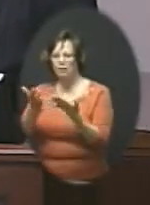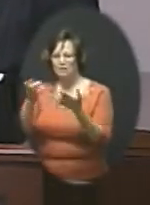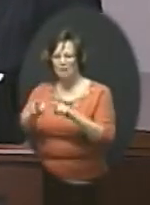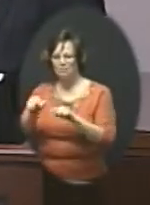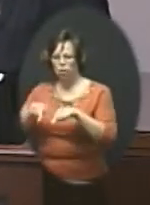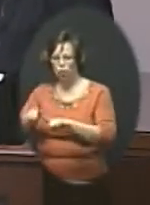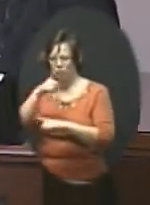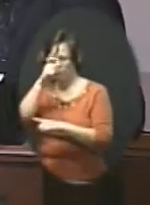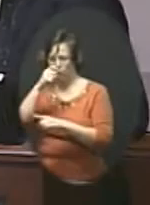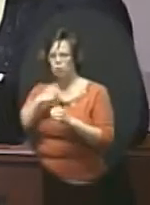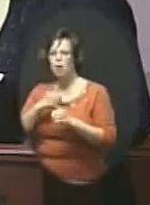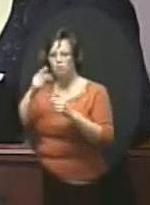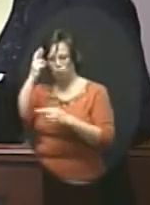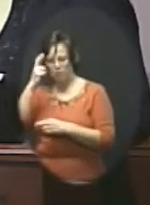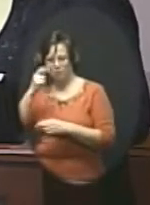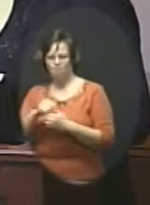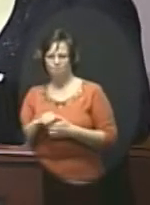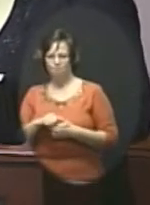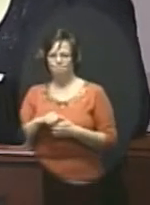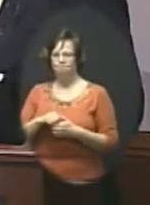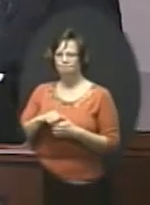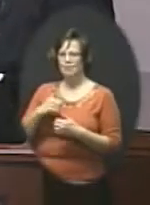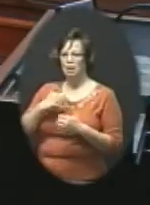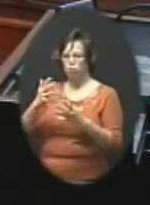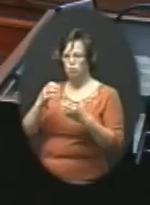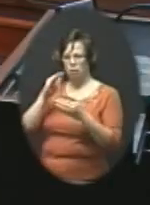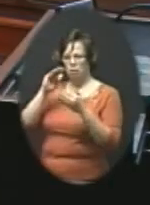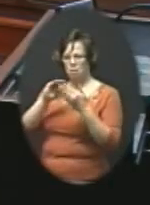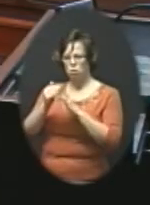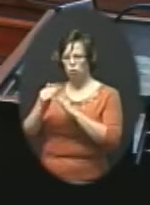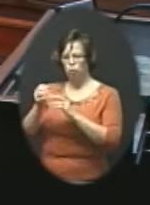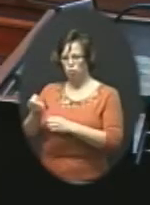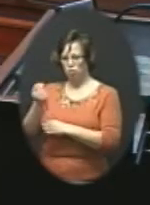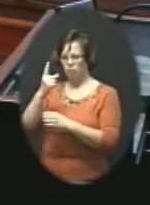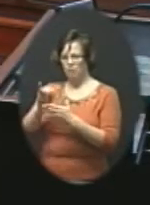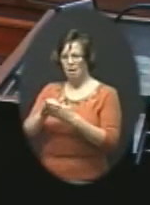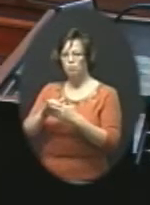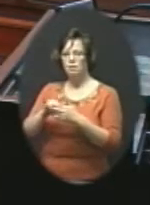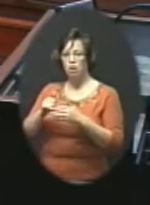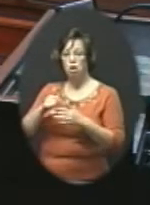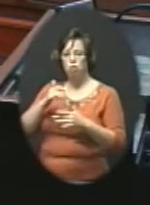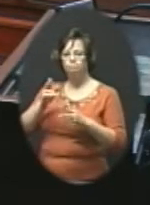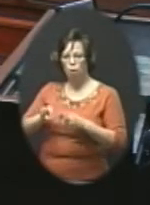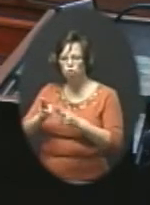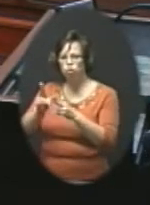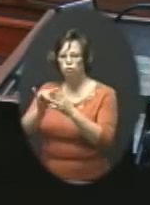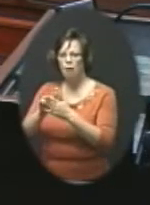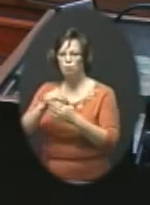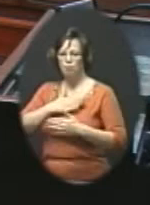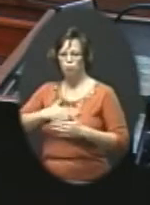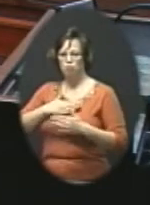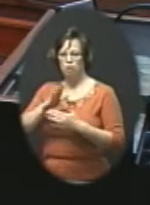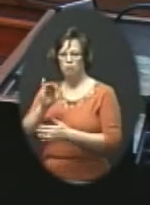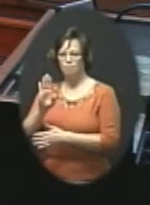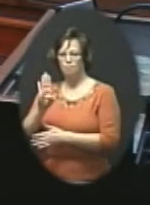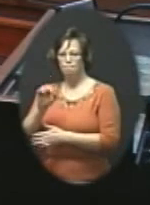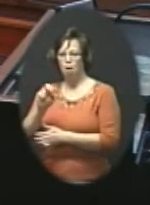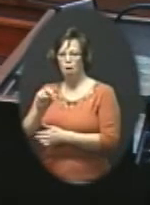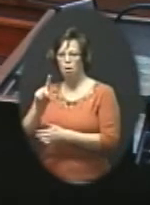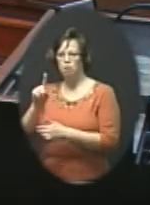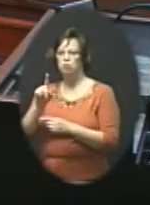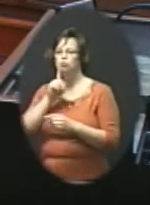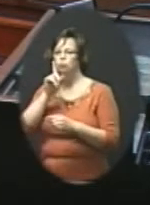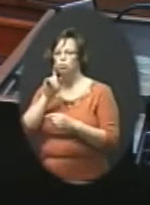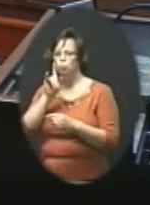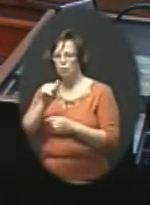summer. So we have a method. Yeah, I just want the community to understand that we have a sense of urgency to this. We appreciate the bond, and this is really important to